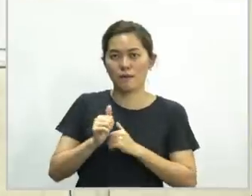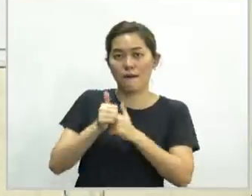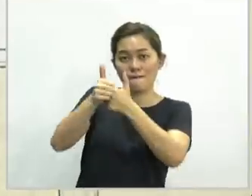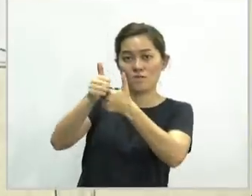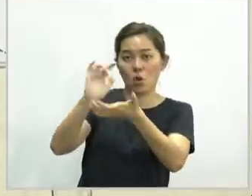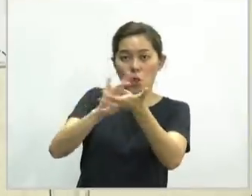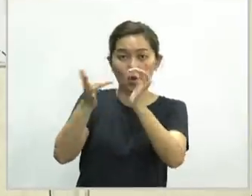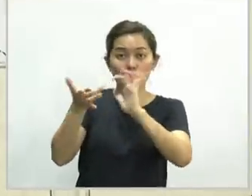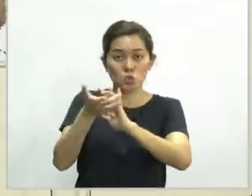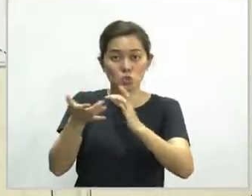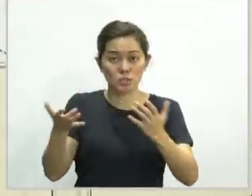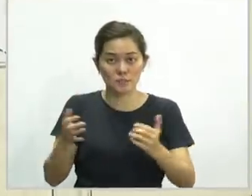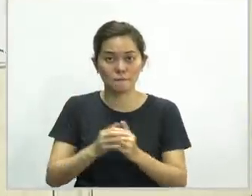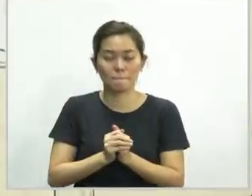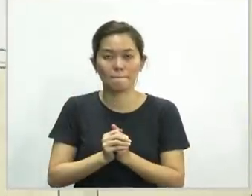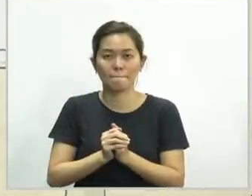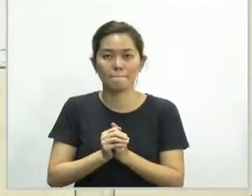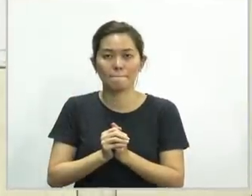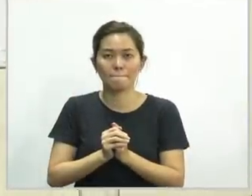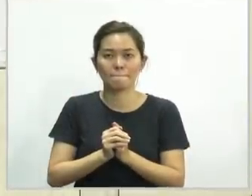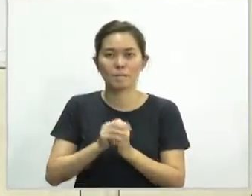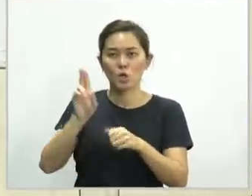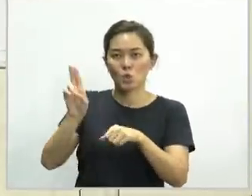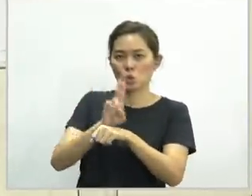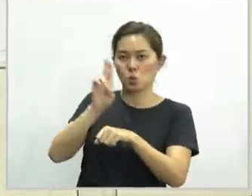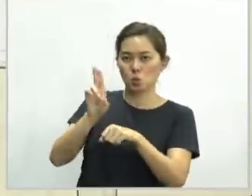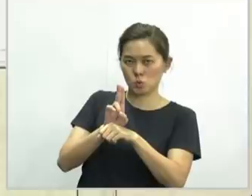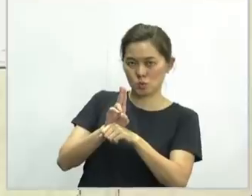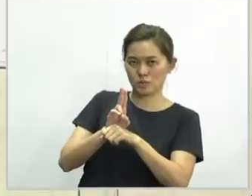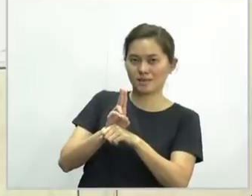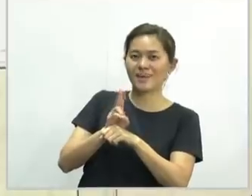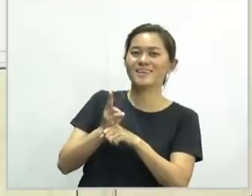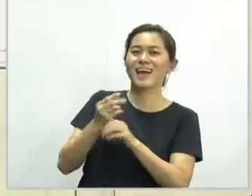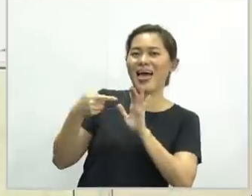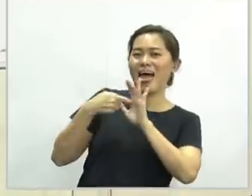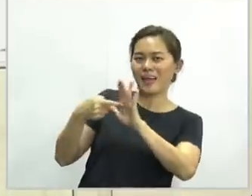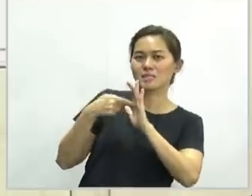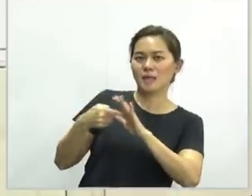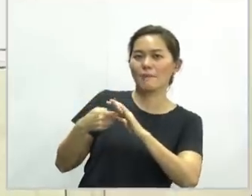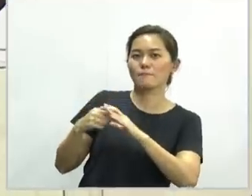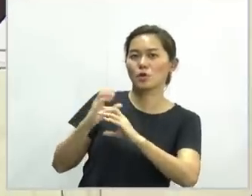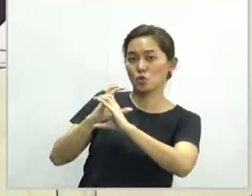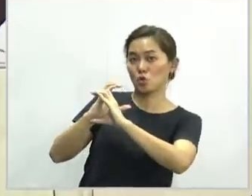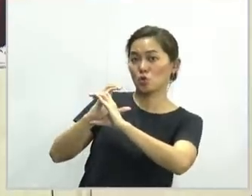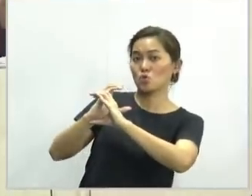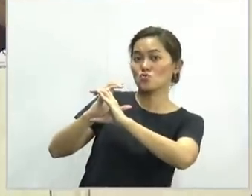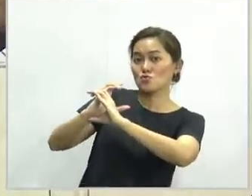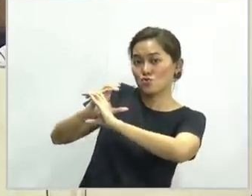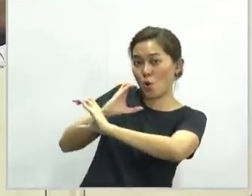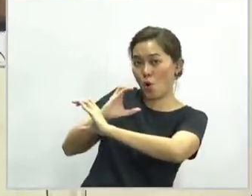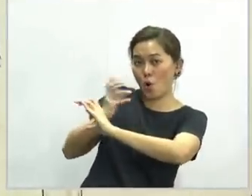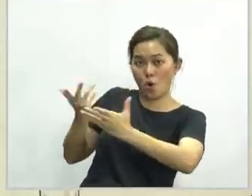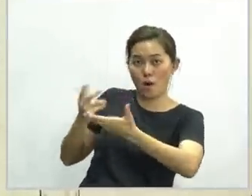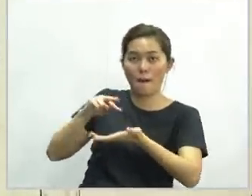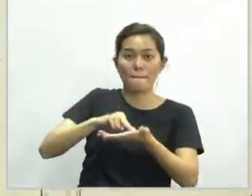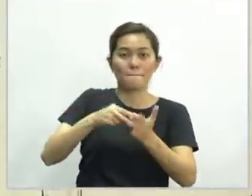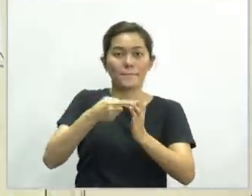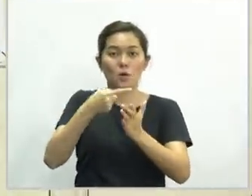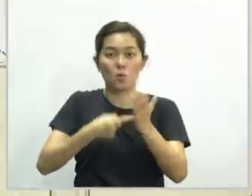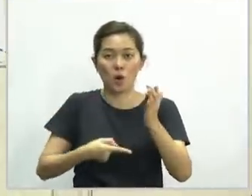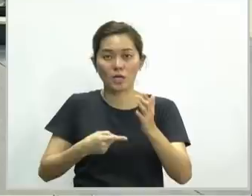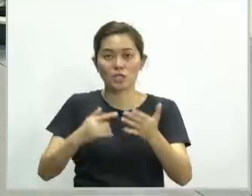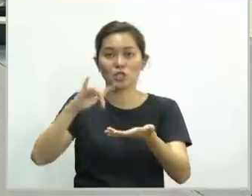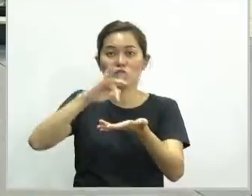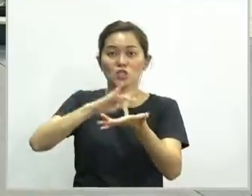Jesus, would using that analogy means that Jesus is in